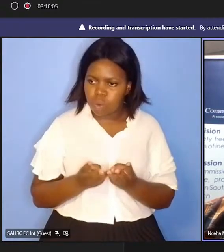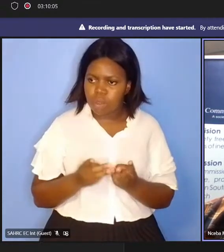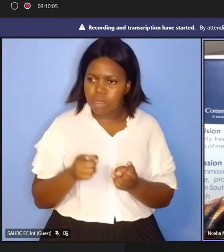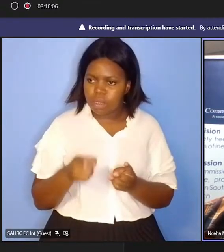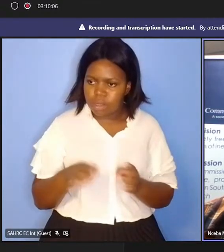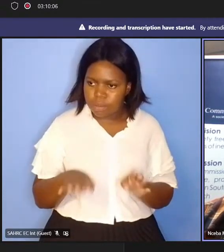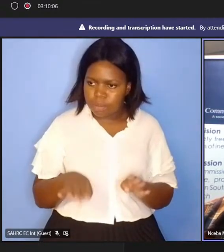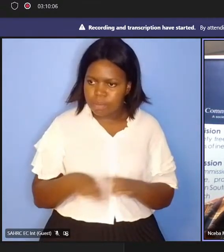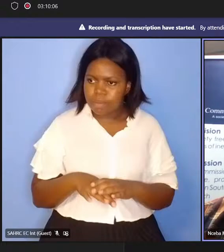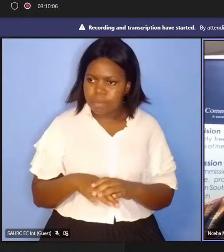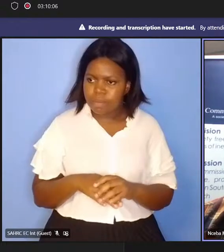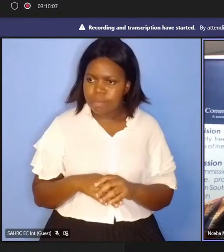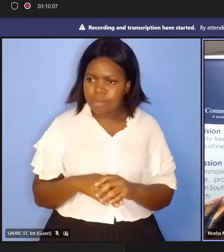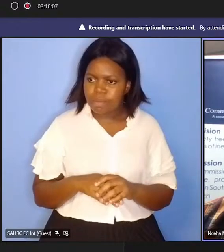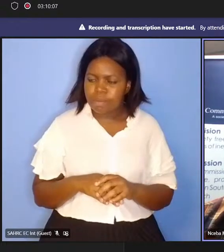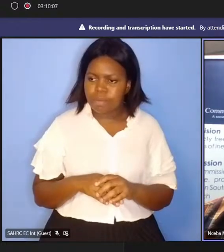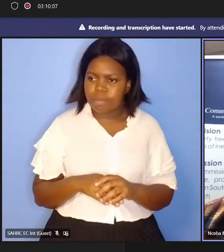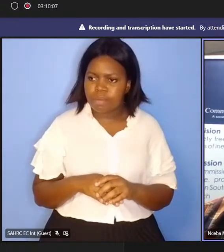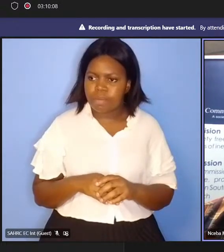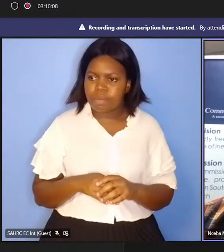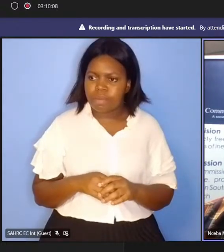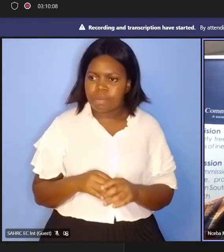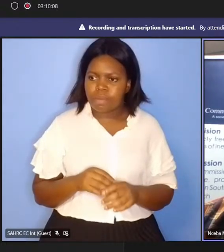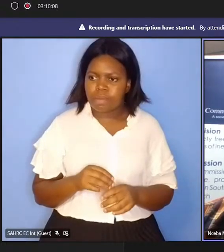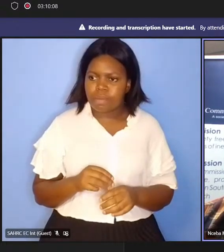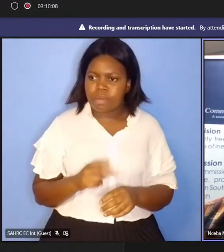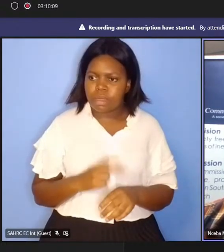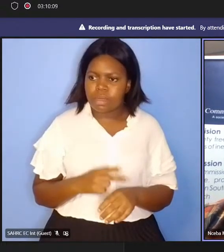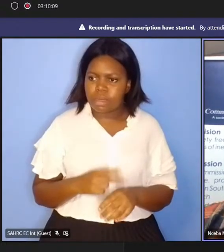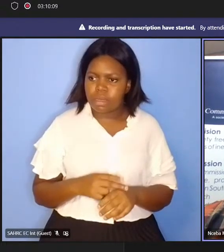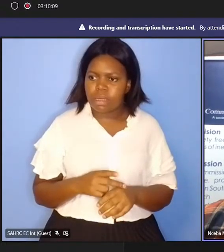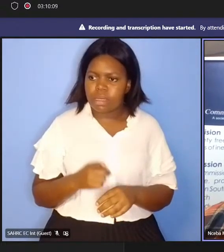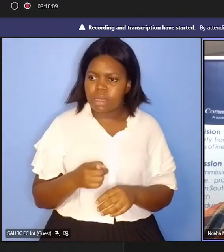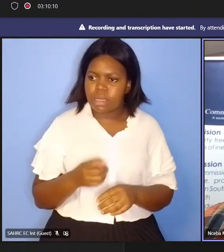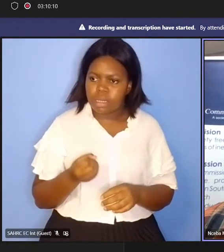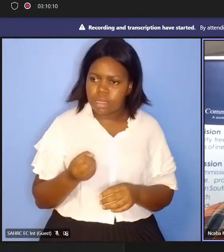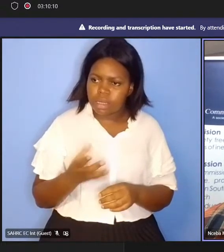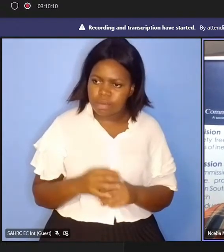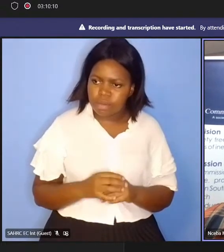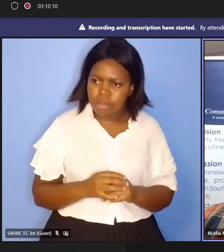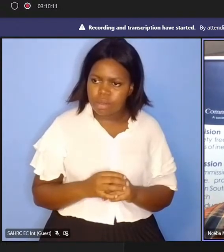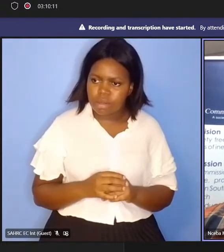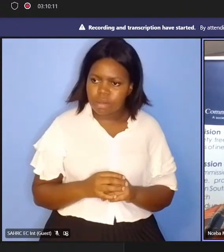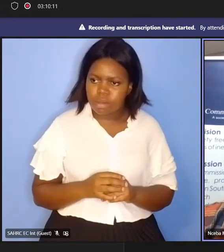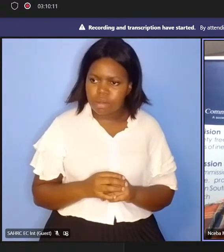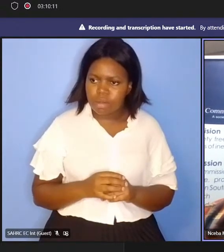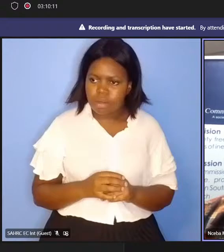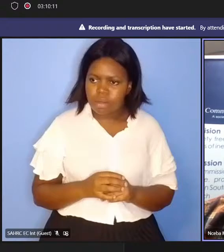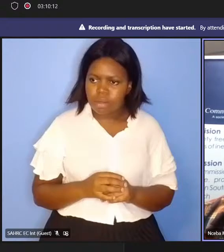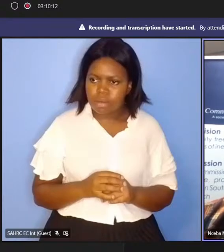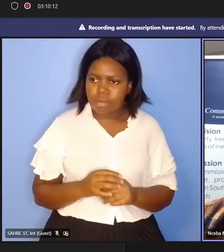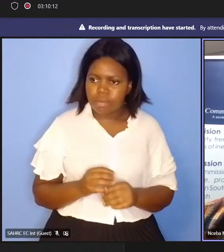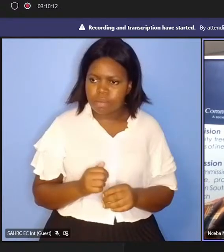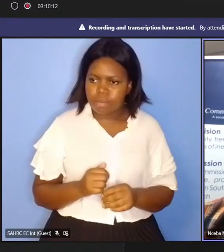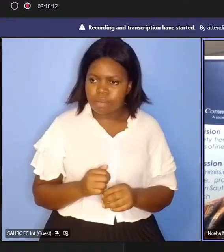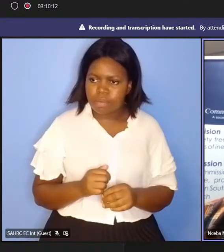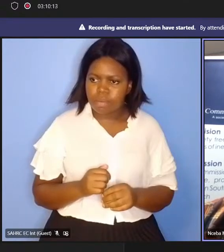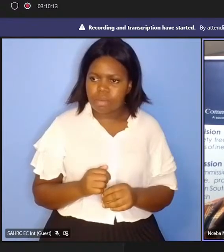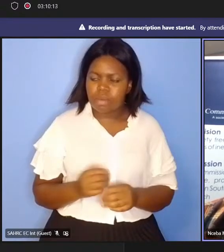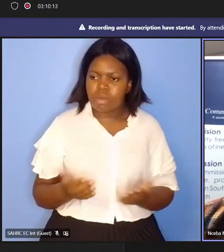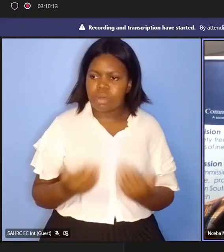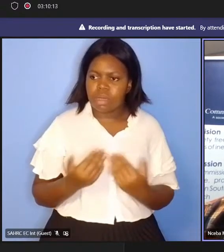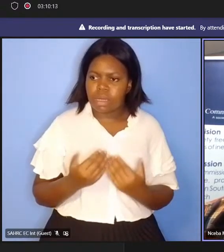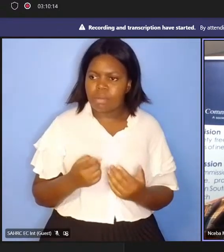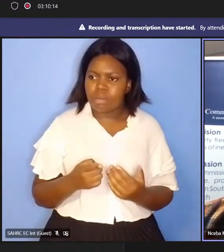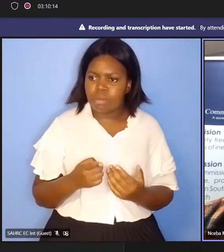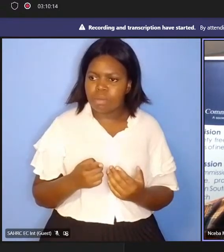again, ultimately, the state is a securer of these rights, and it should come to the party when